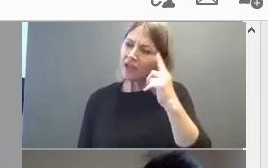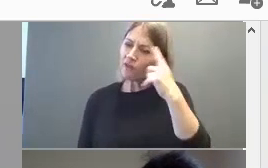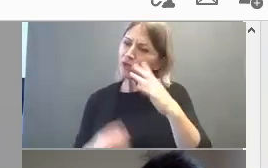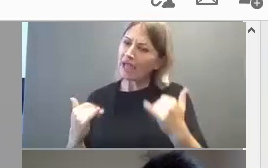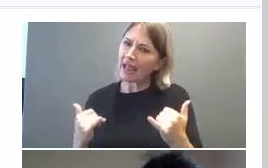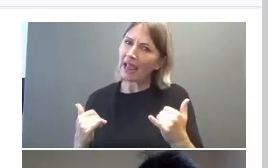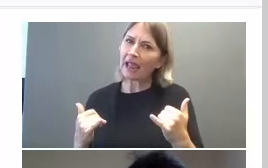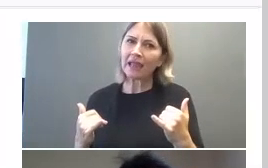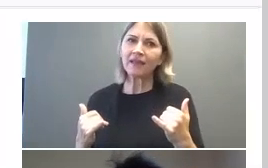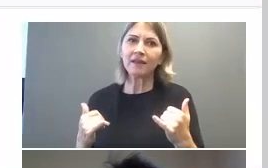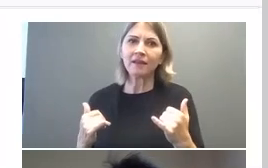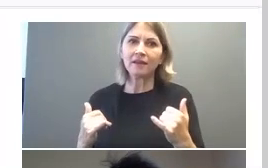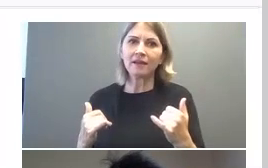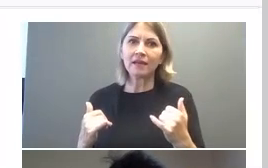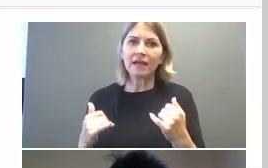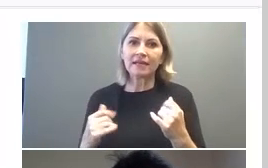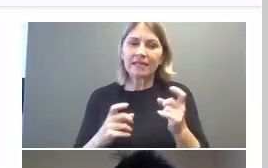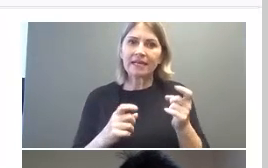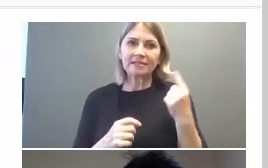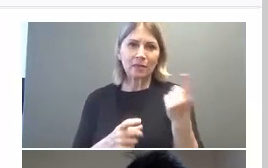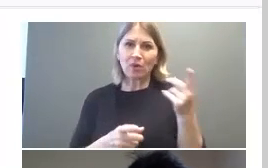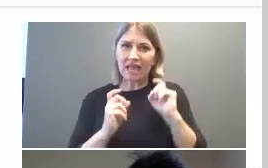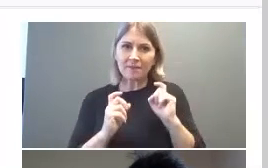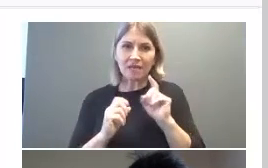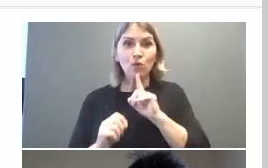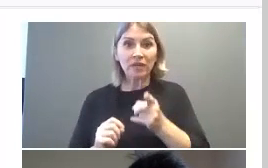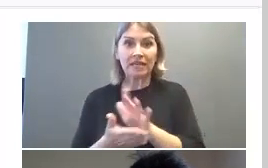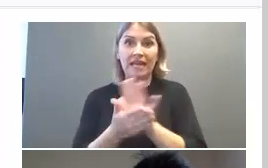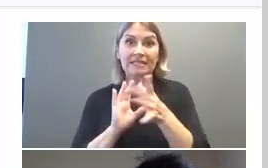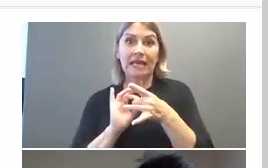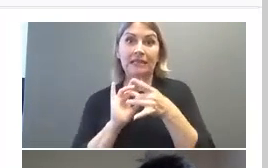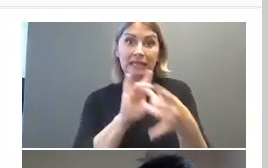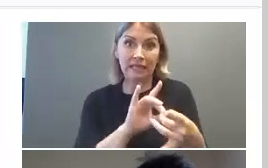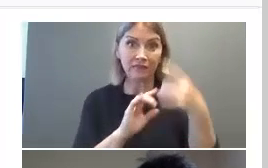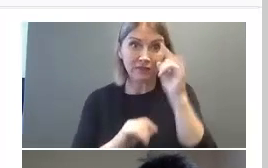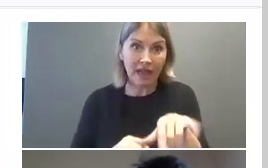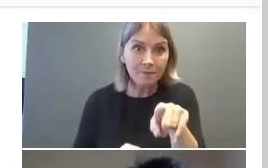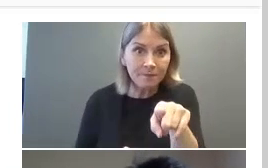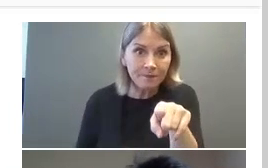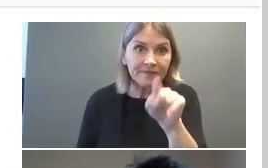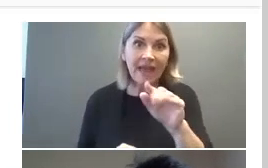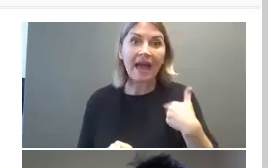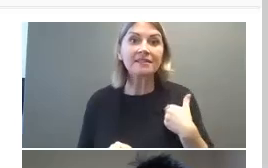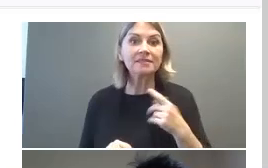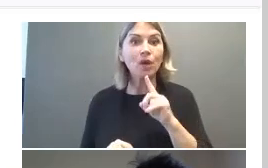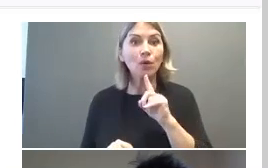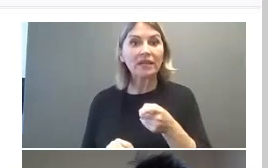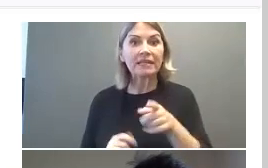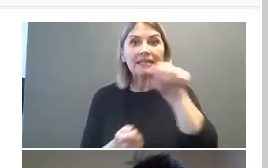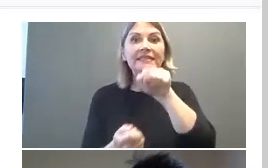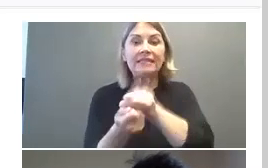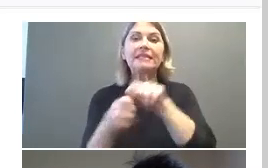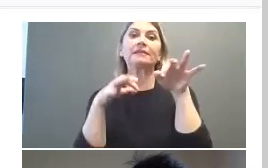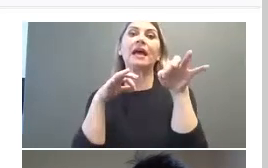morning, Brian Nees gave me a very nice link on Stack Overflow that has a very detailed explanation of